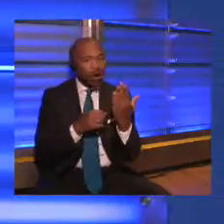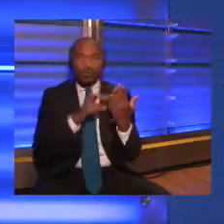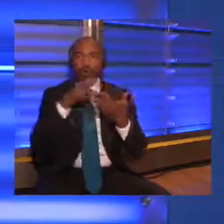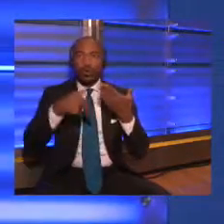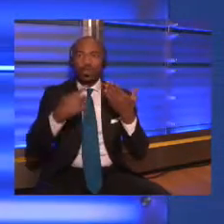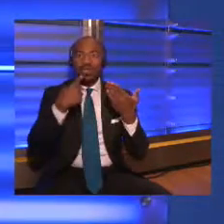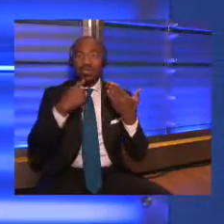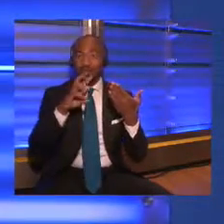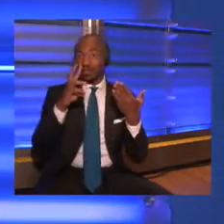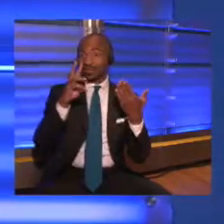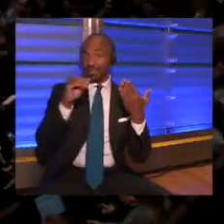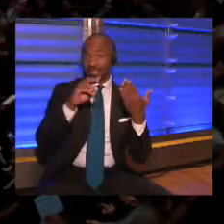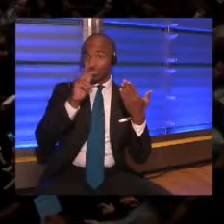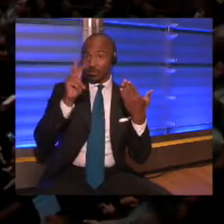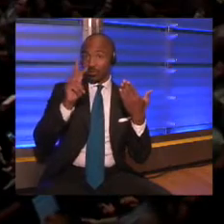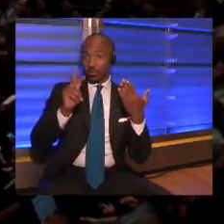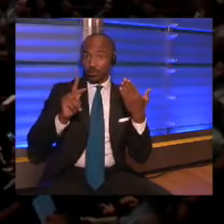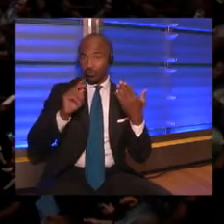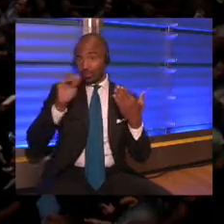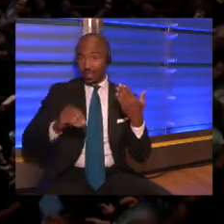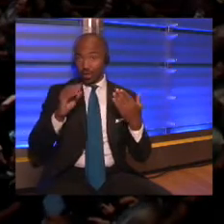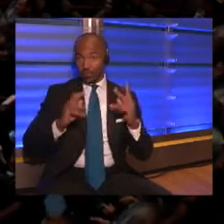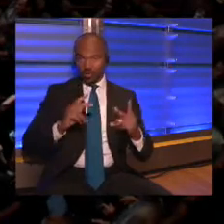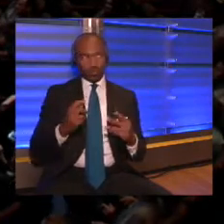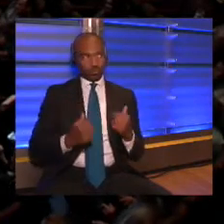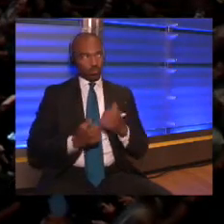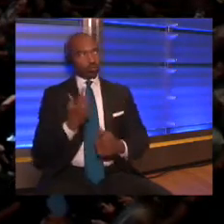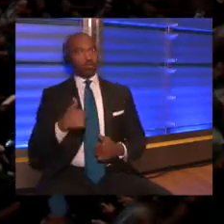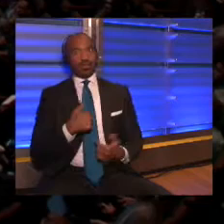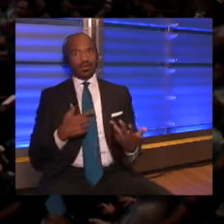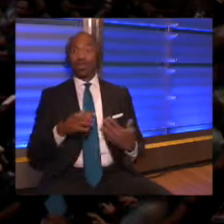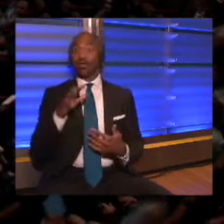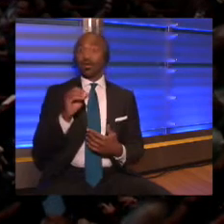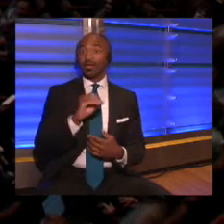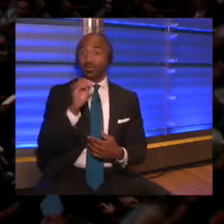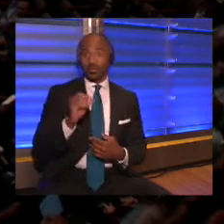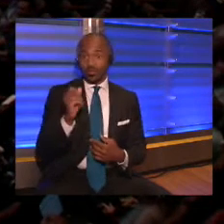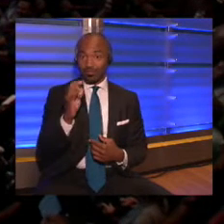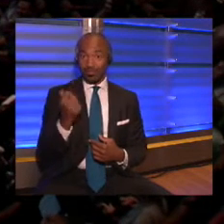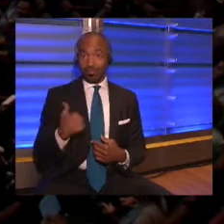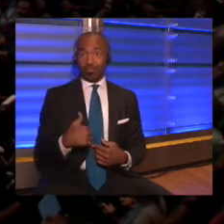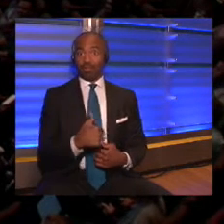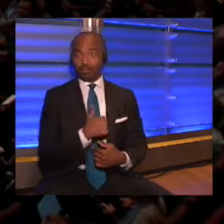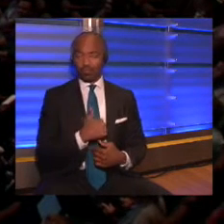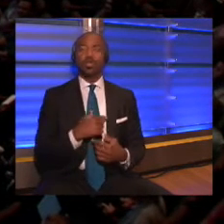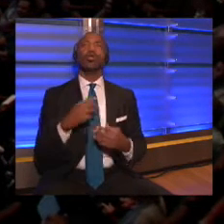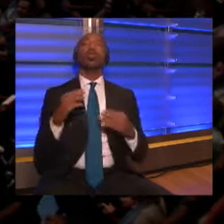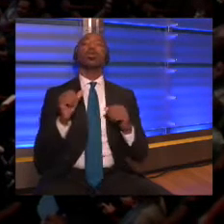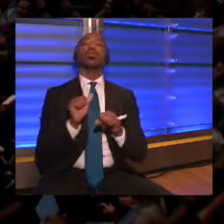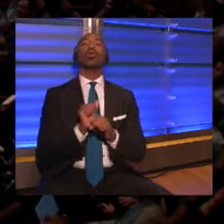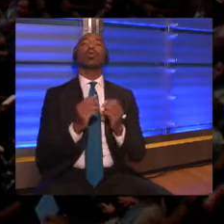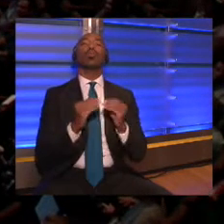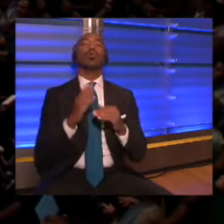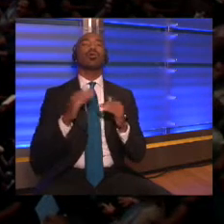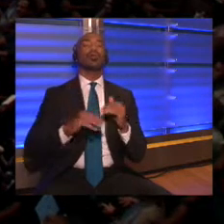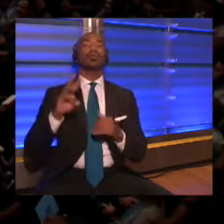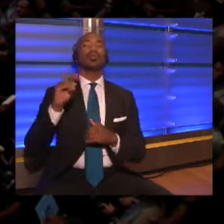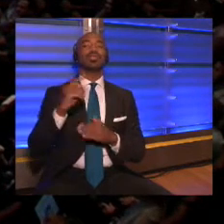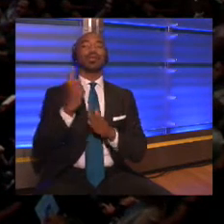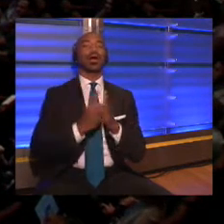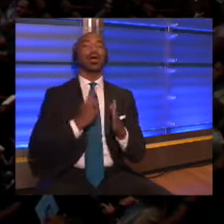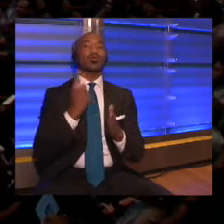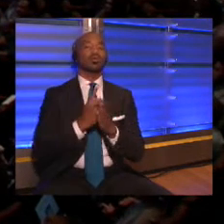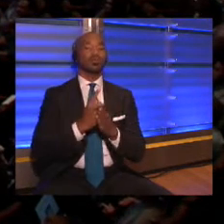60% of us, this is us people back here, 50% of us work over 60 hours a week.